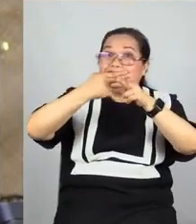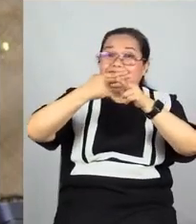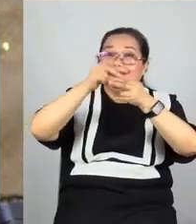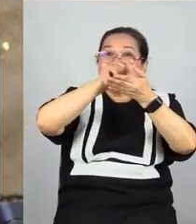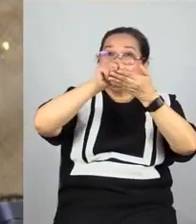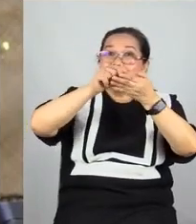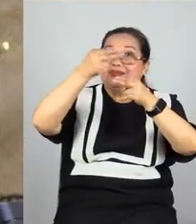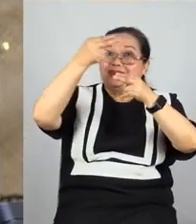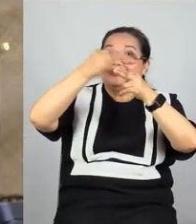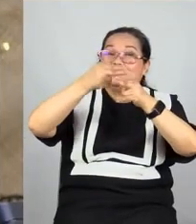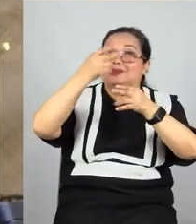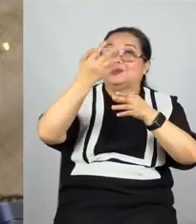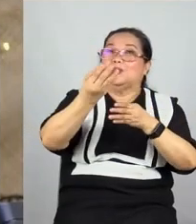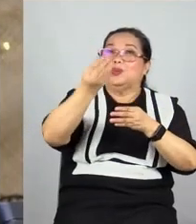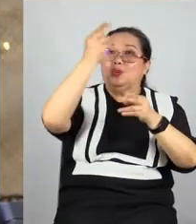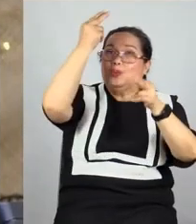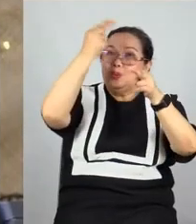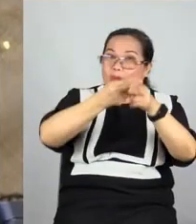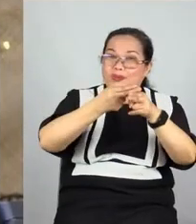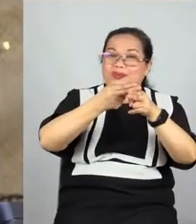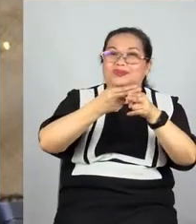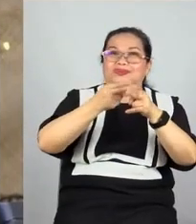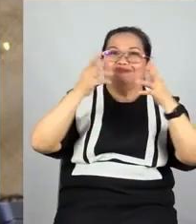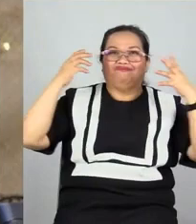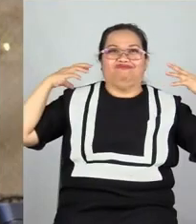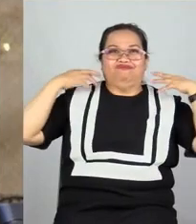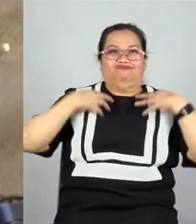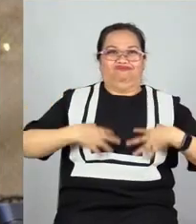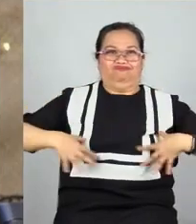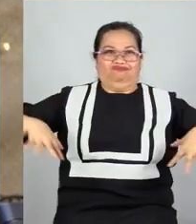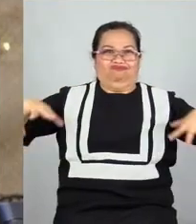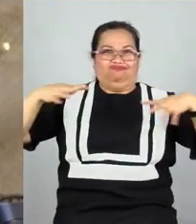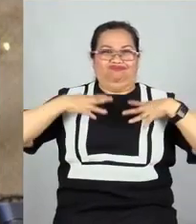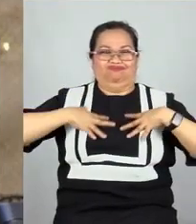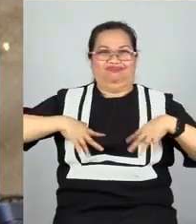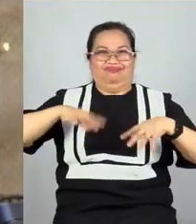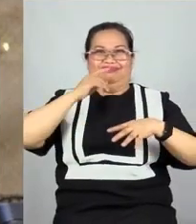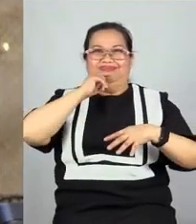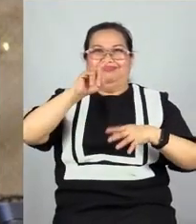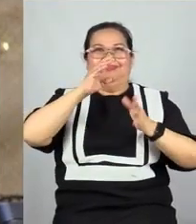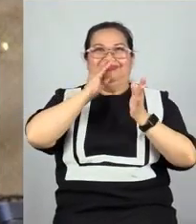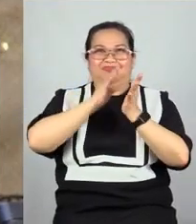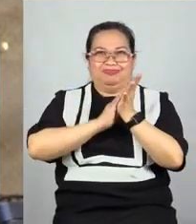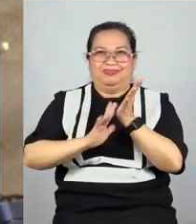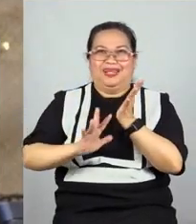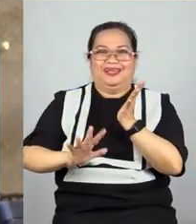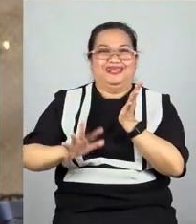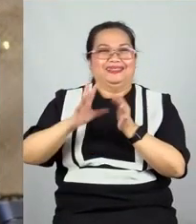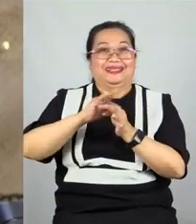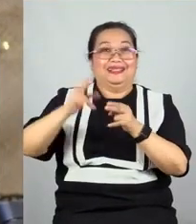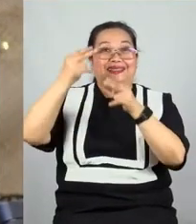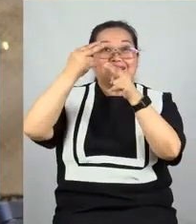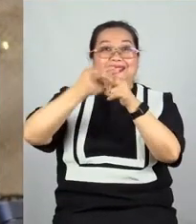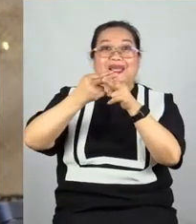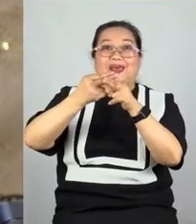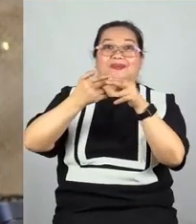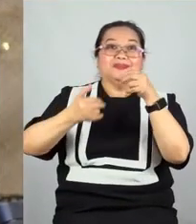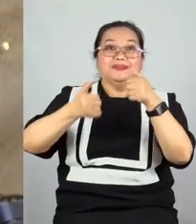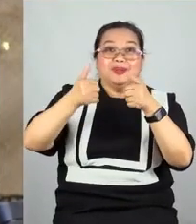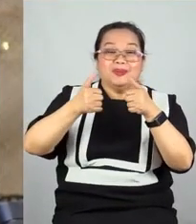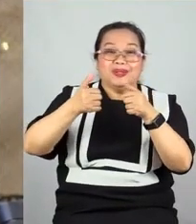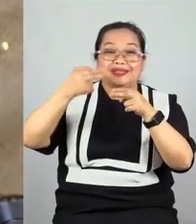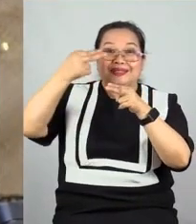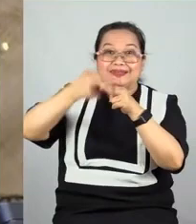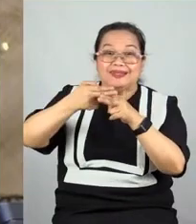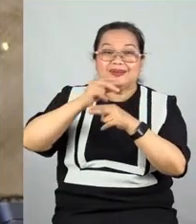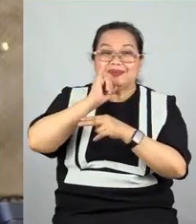knows but himself. He is clothed in a robe dipped in blood, and the name by which he is